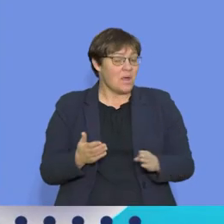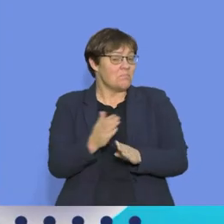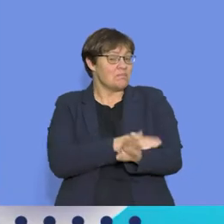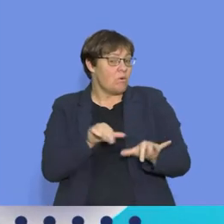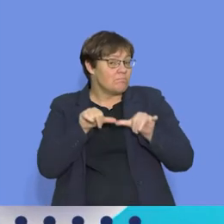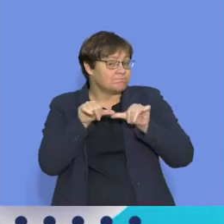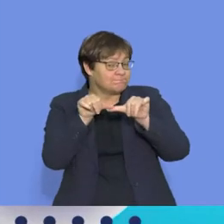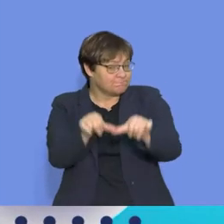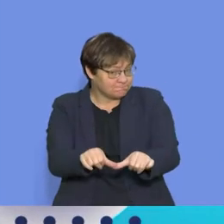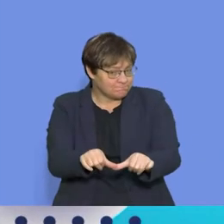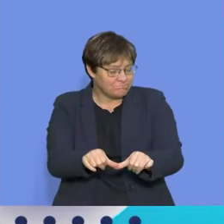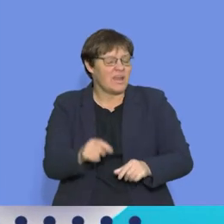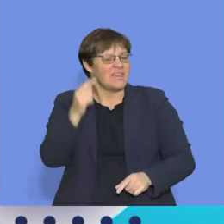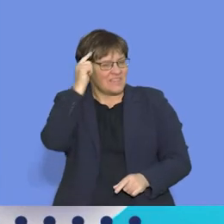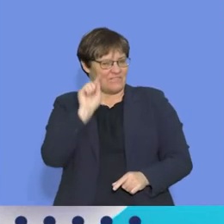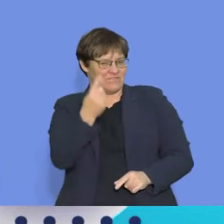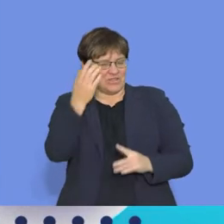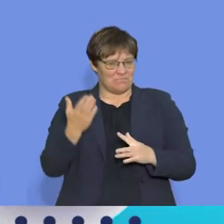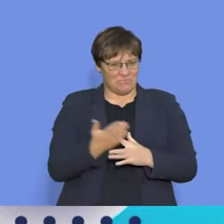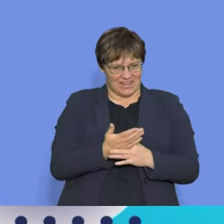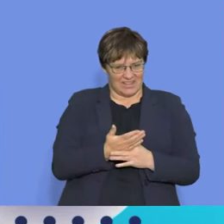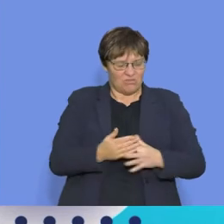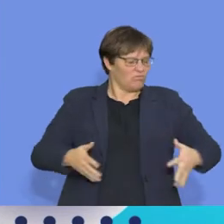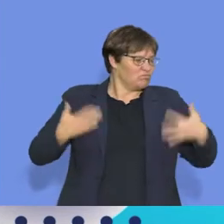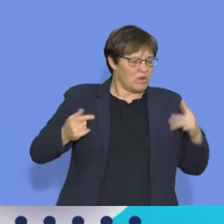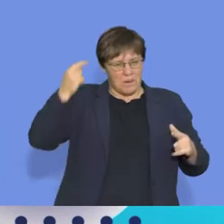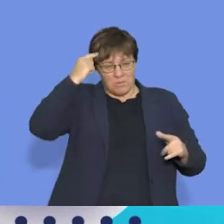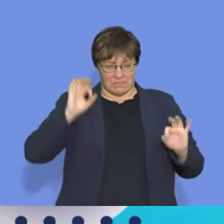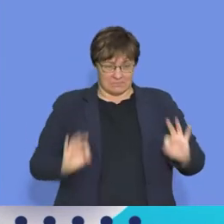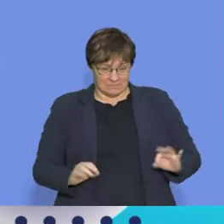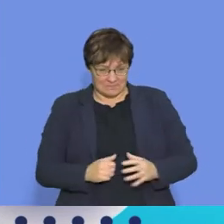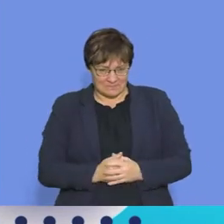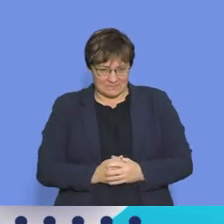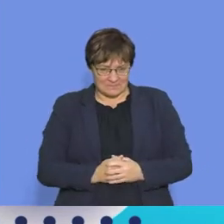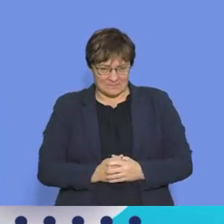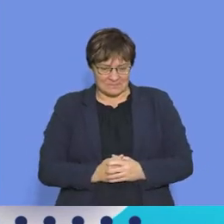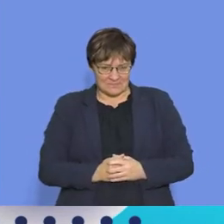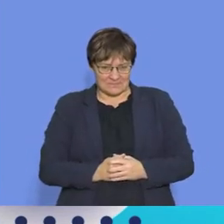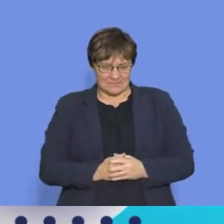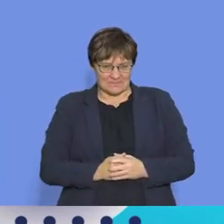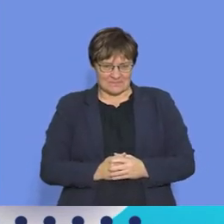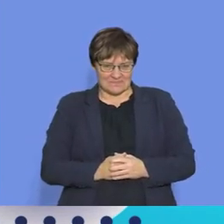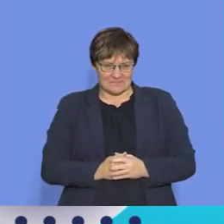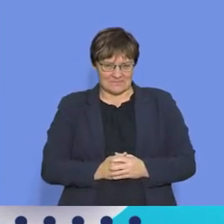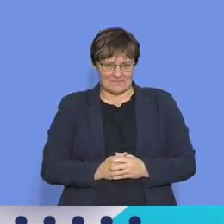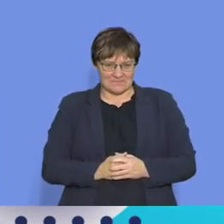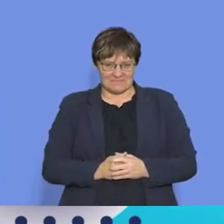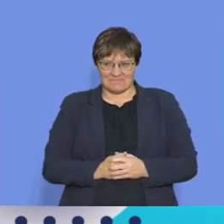But before we go any further, I think it's time for a break to refresh your brains a bit.